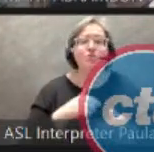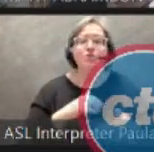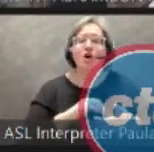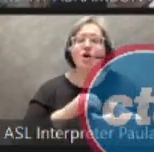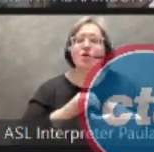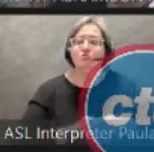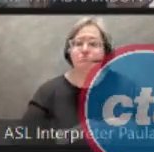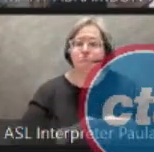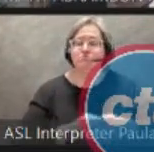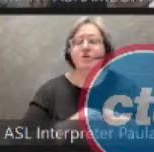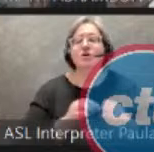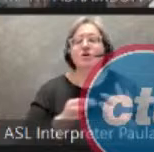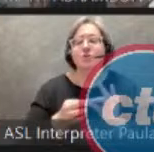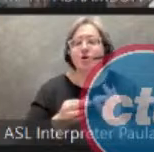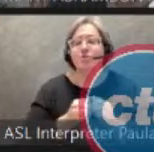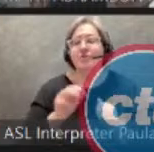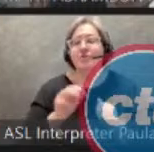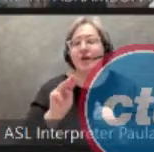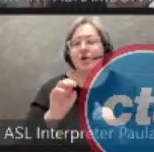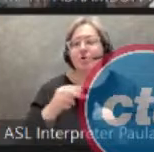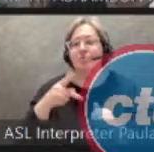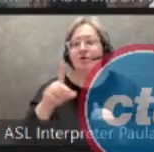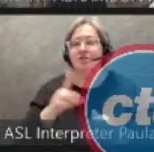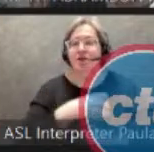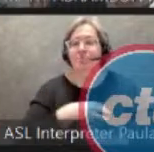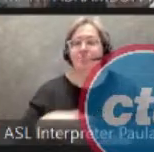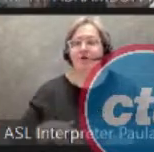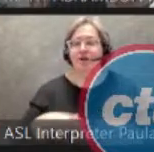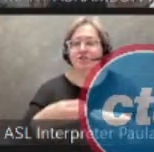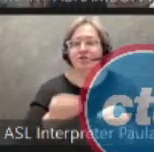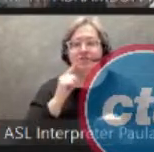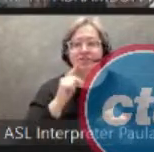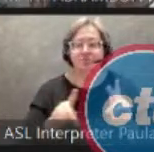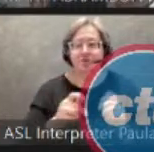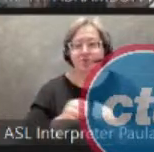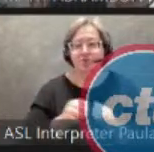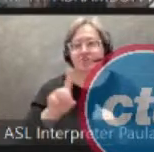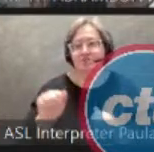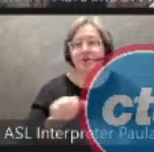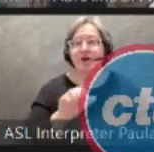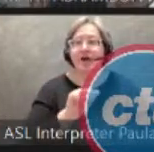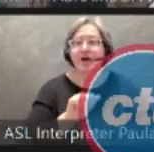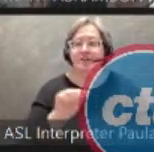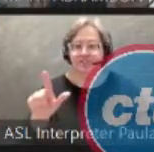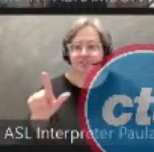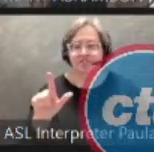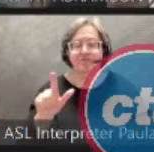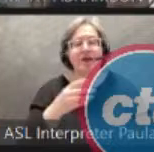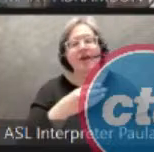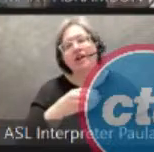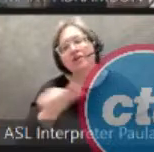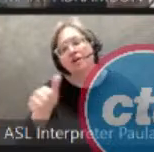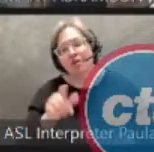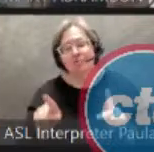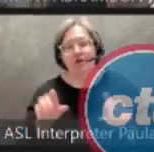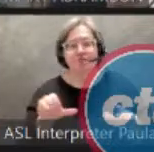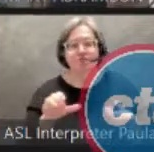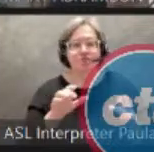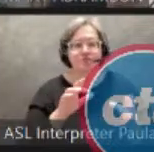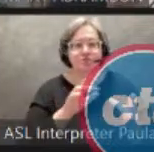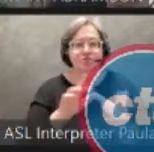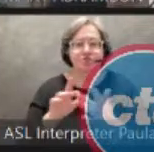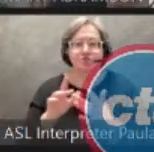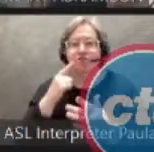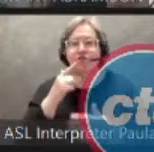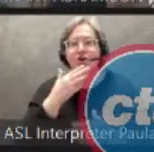Mayor's Office for People with Disabilities, Access Living, and others to do some outreach around Better Streets